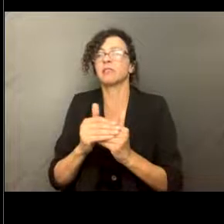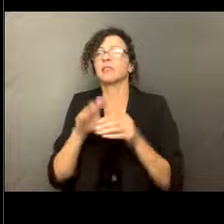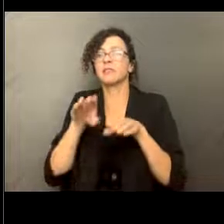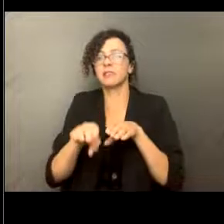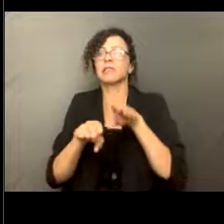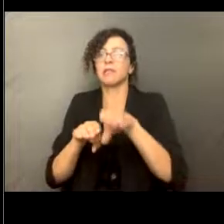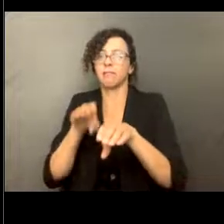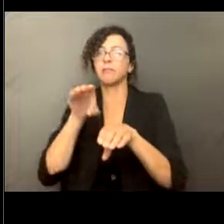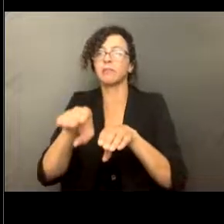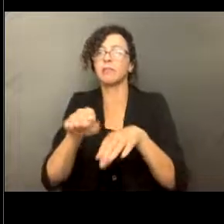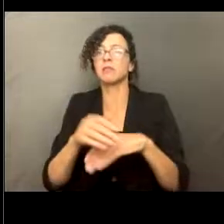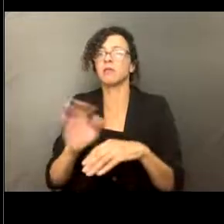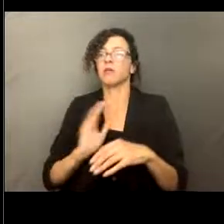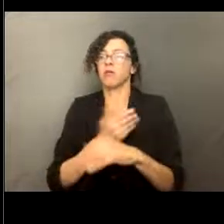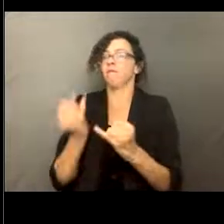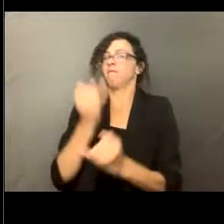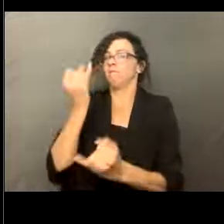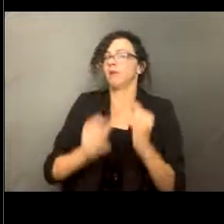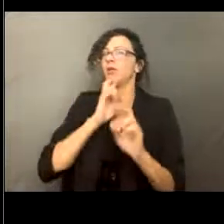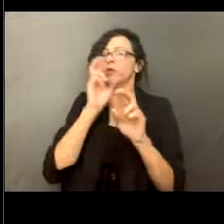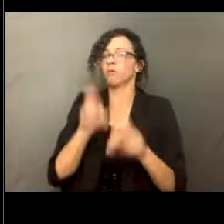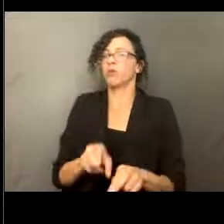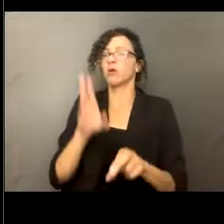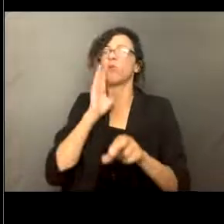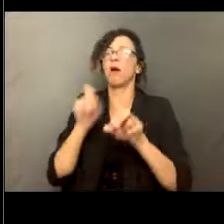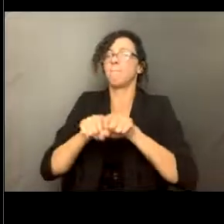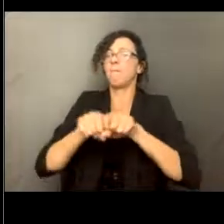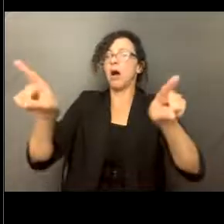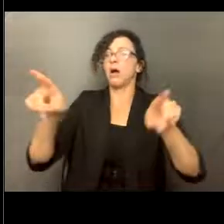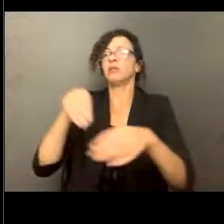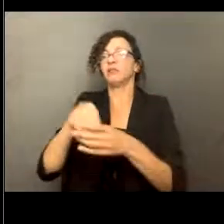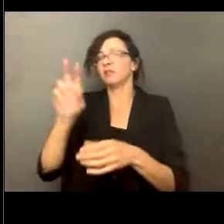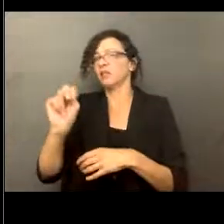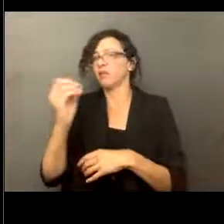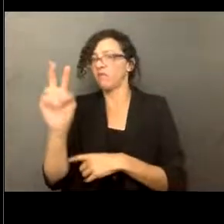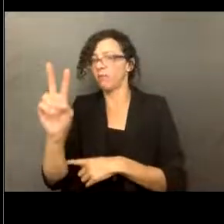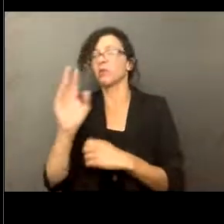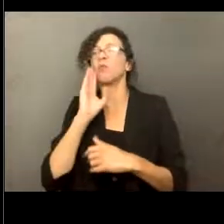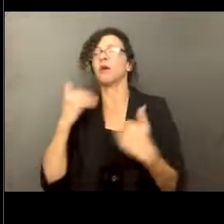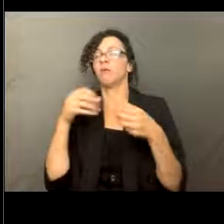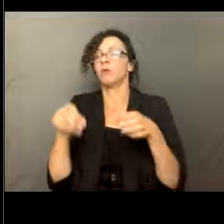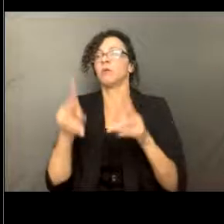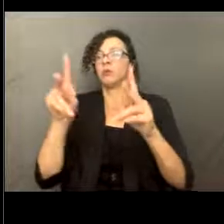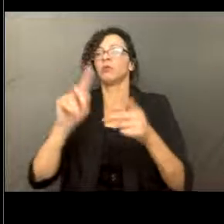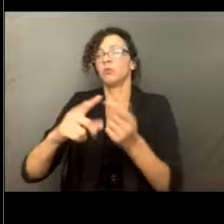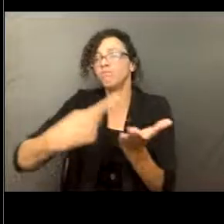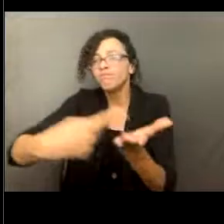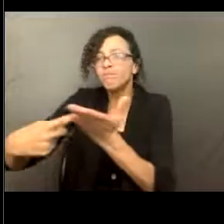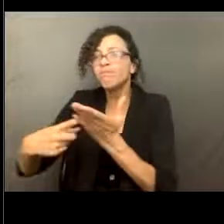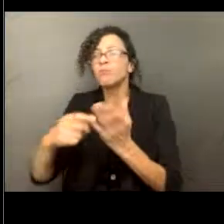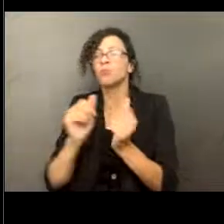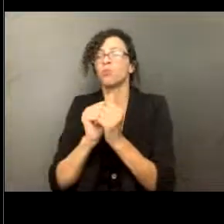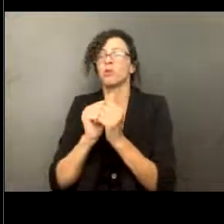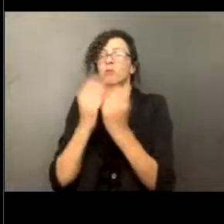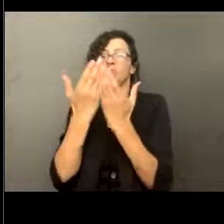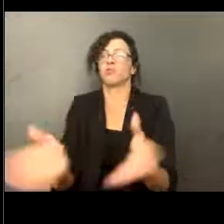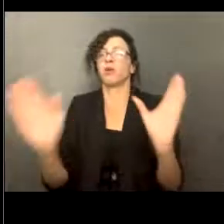November. We will have an opportunity to discuss this publicly, and this will be released publicly for community to also engage